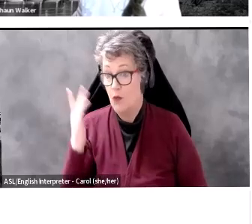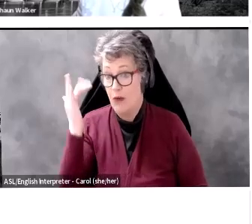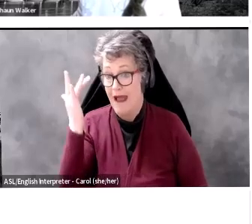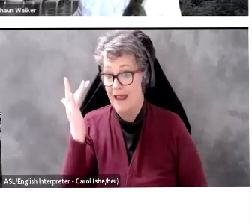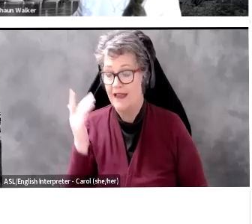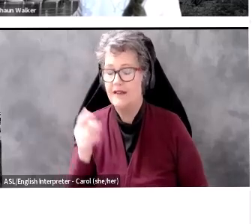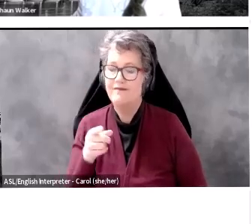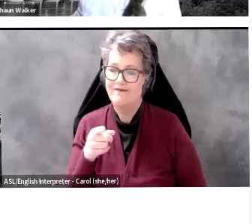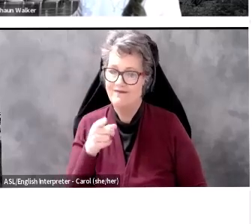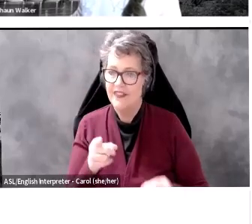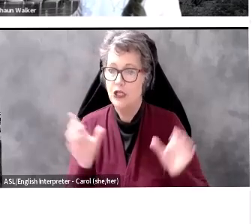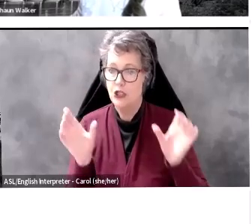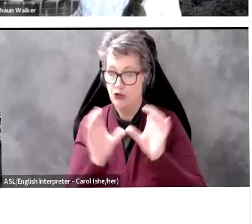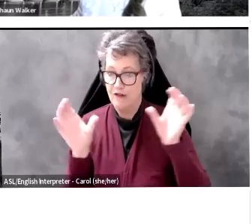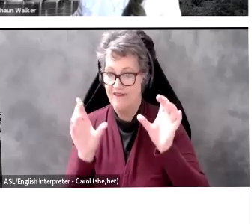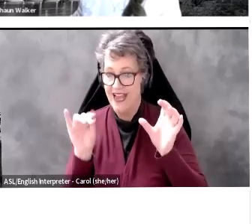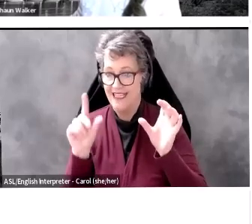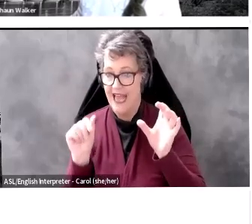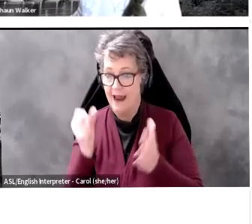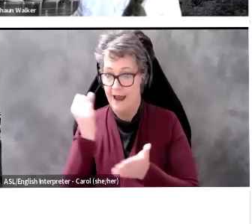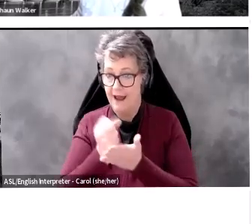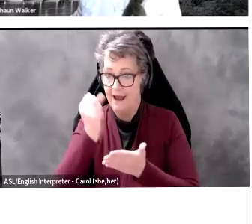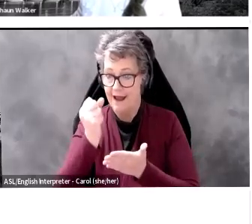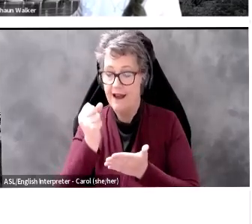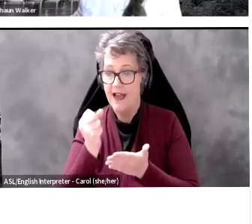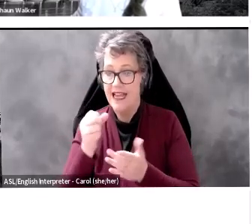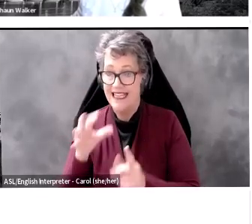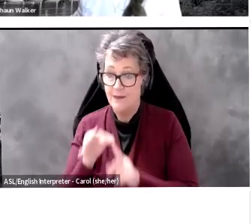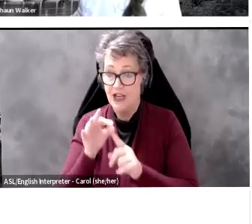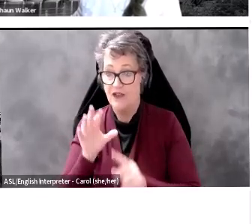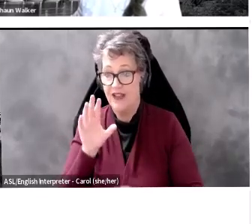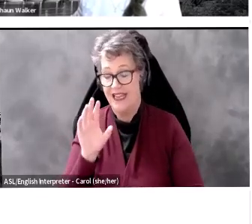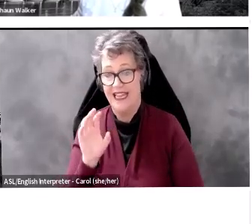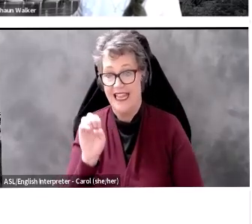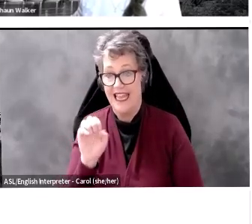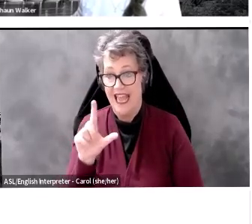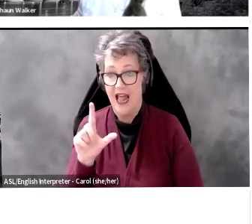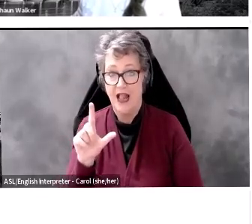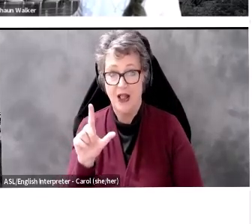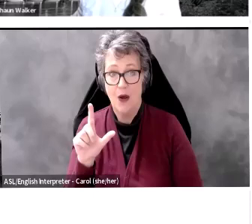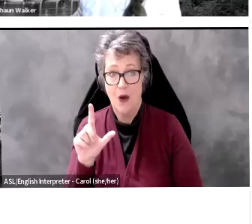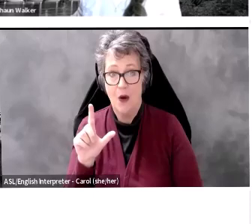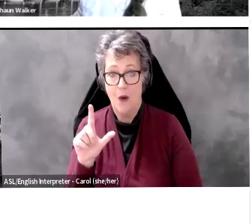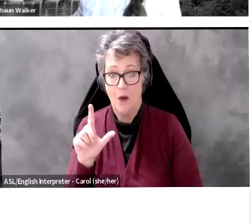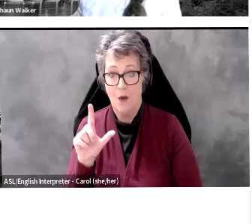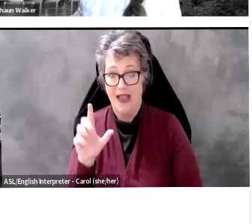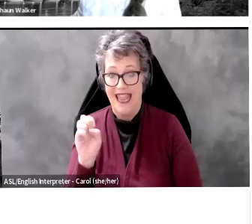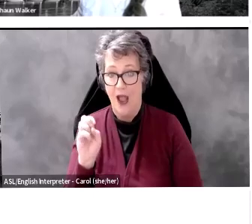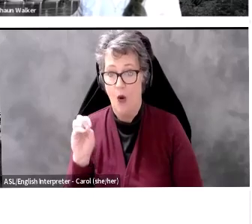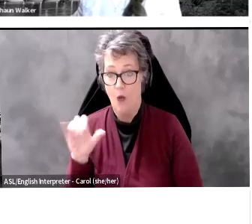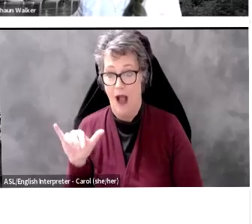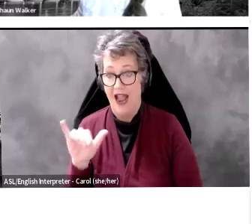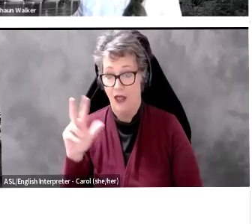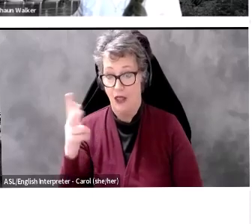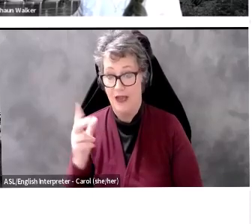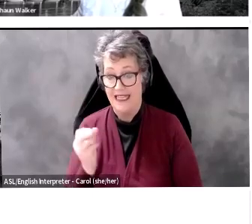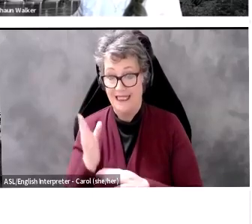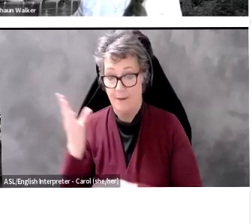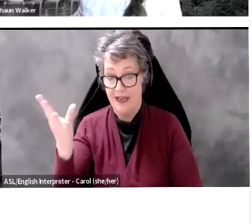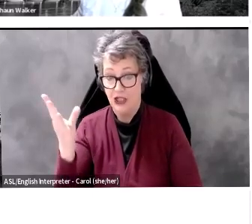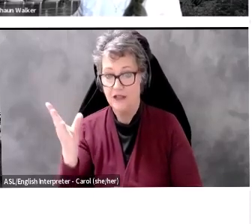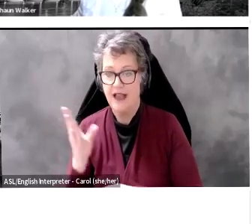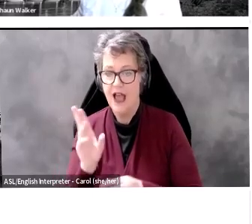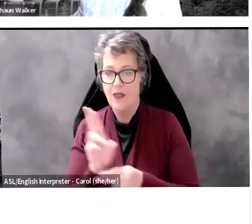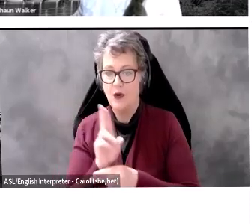your certified data, especially for EOY 3 submissions, are used to calculate for the